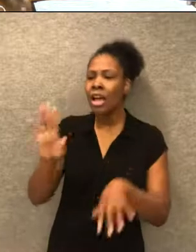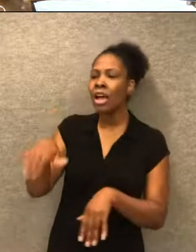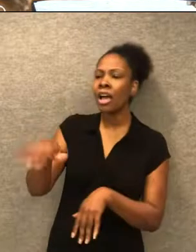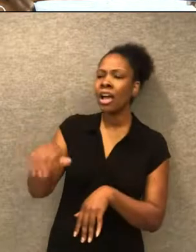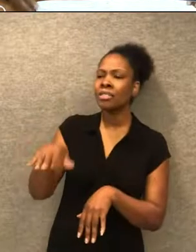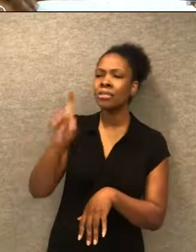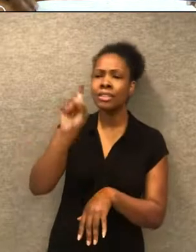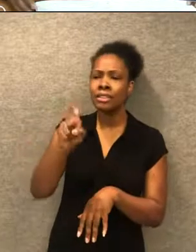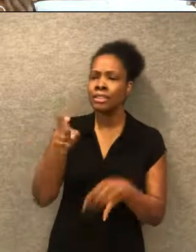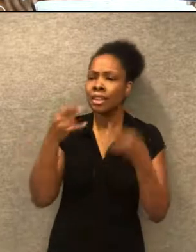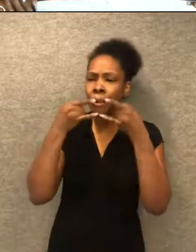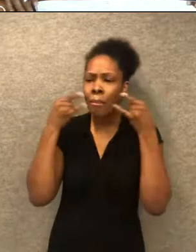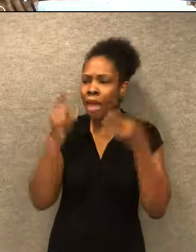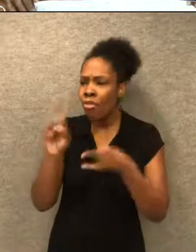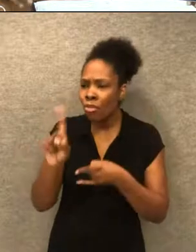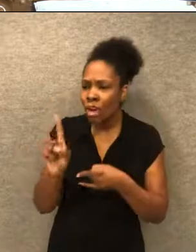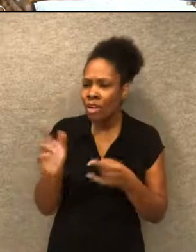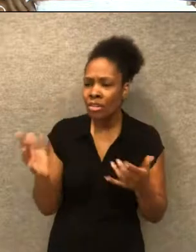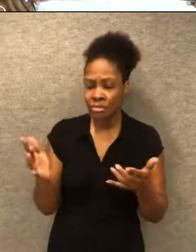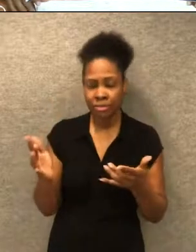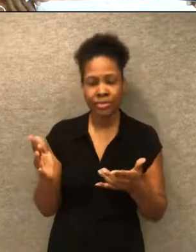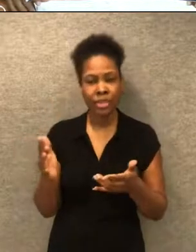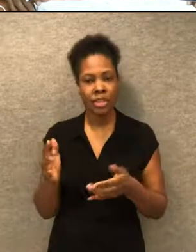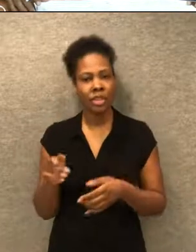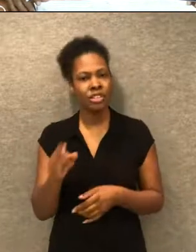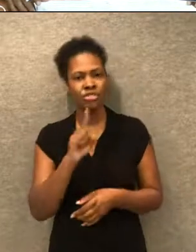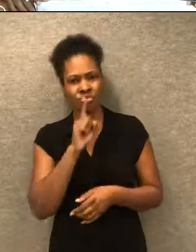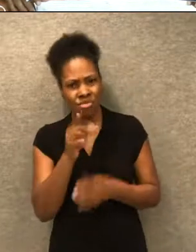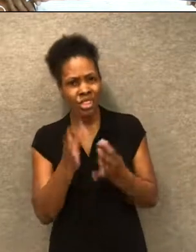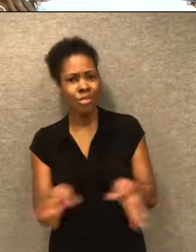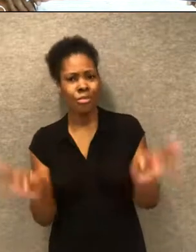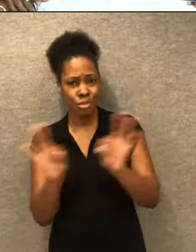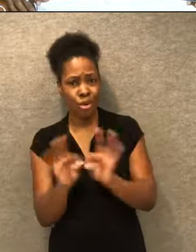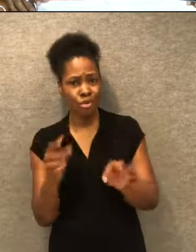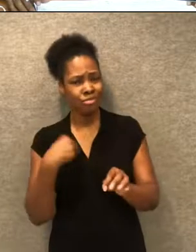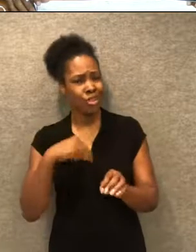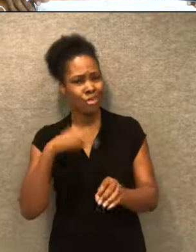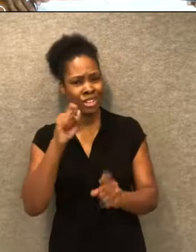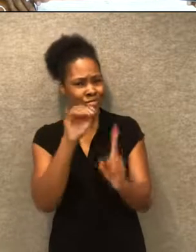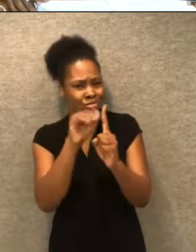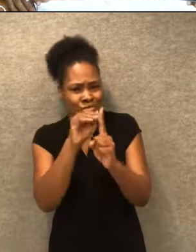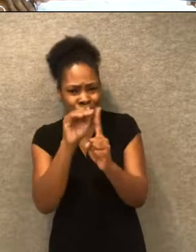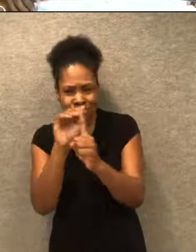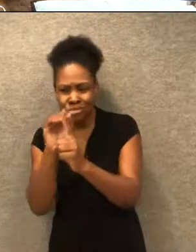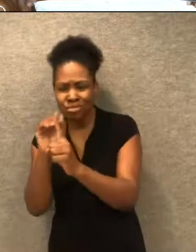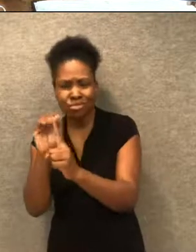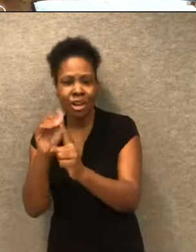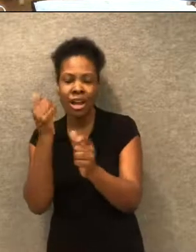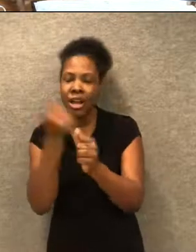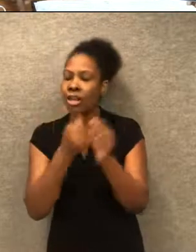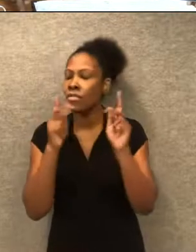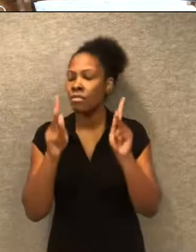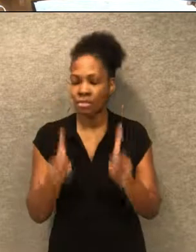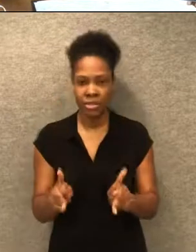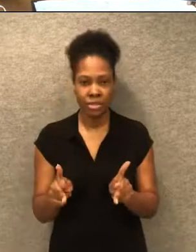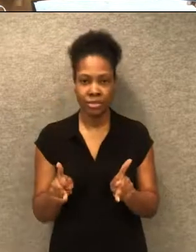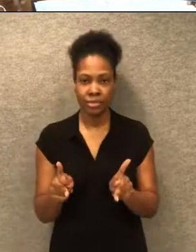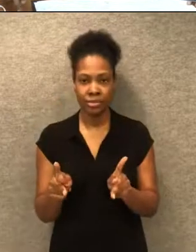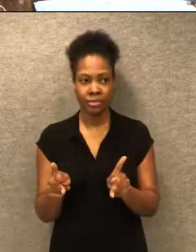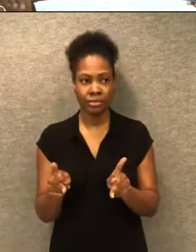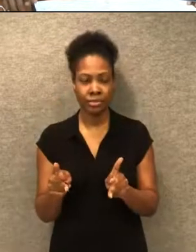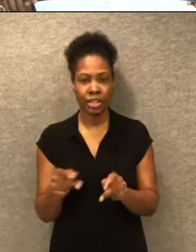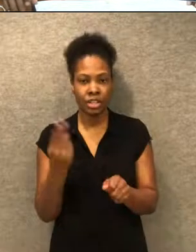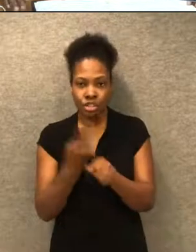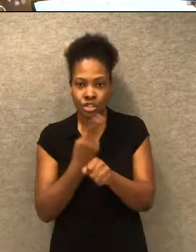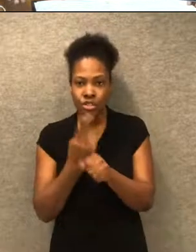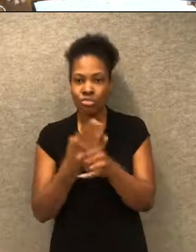doing everything we can. But again, it takes all of us to remind each and every person in this city to put